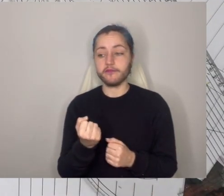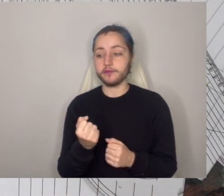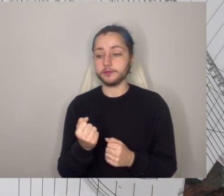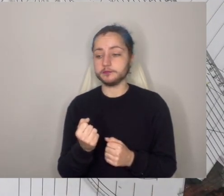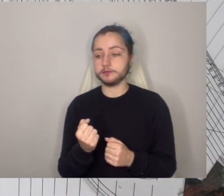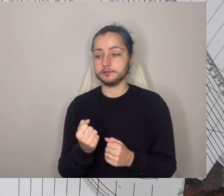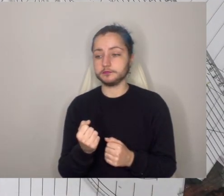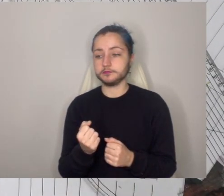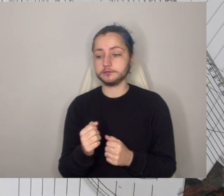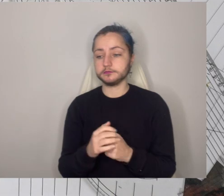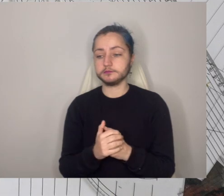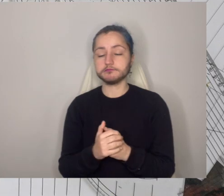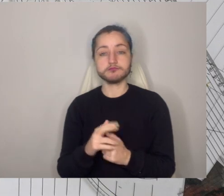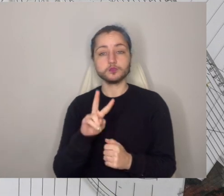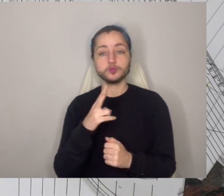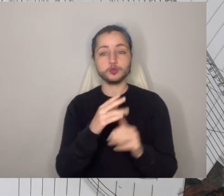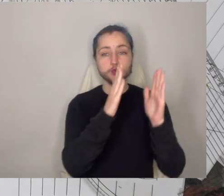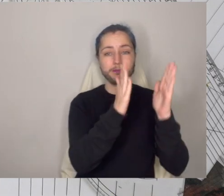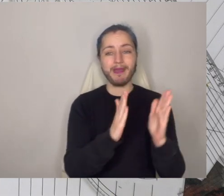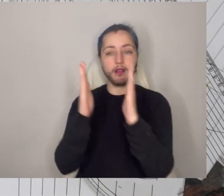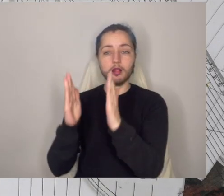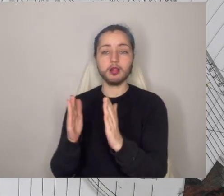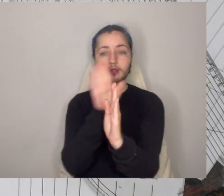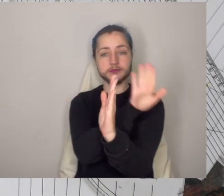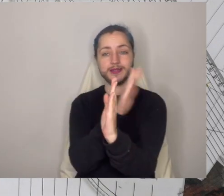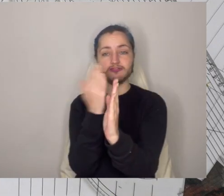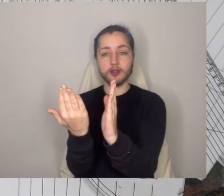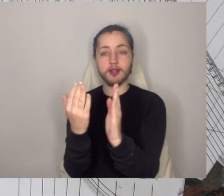Again, another centimetre.